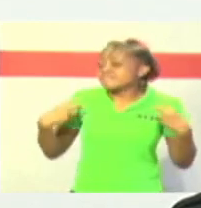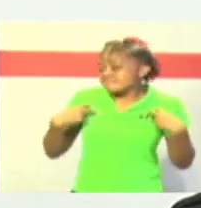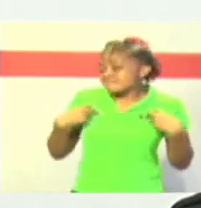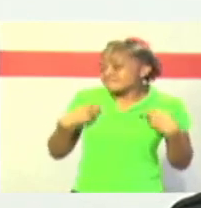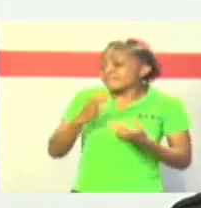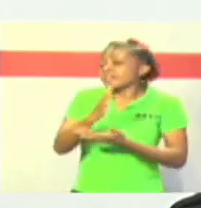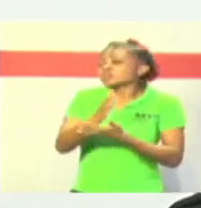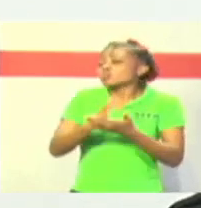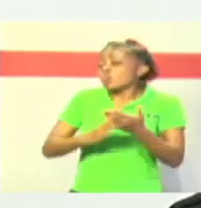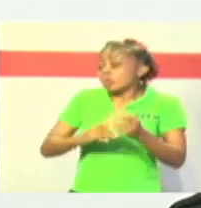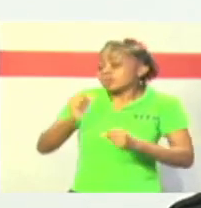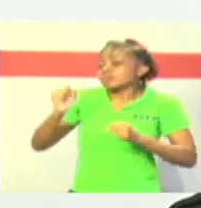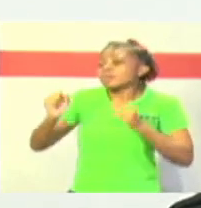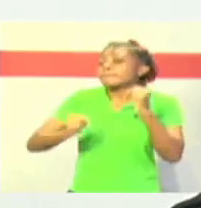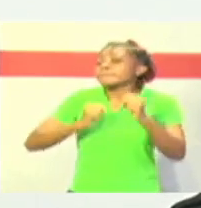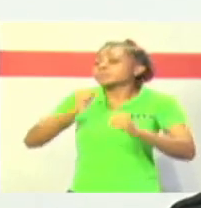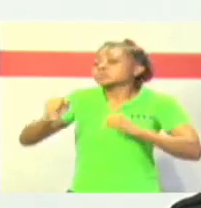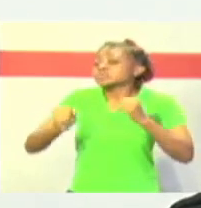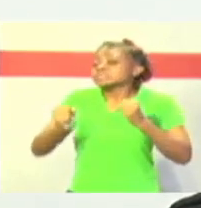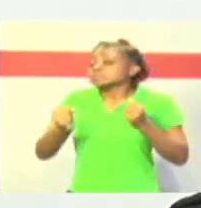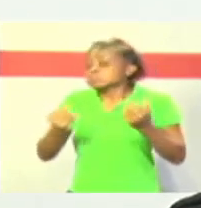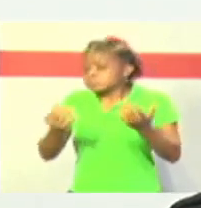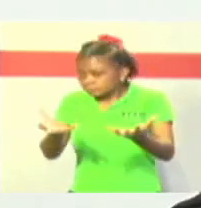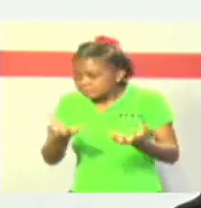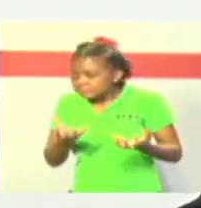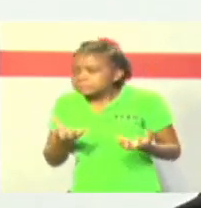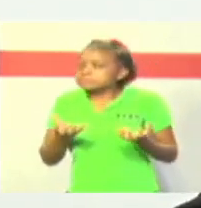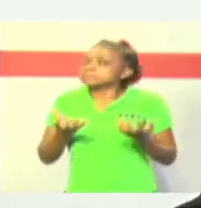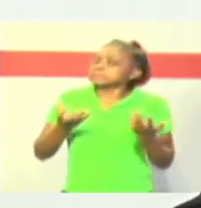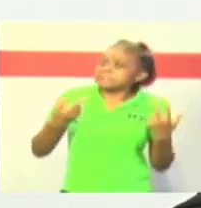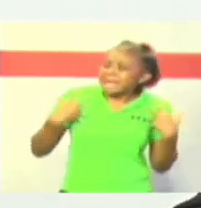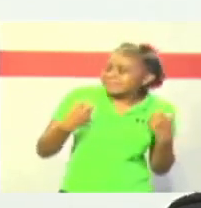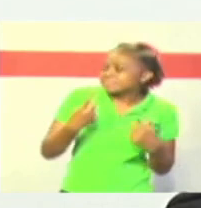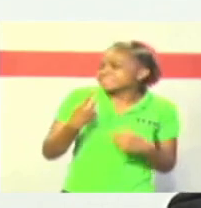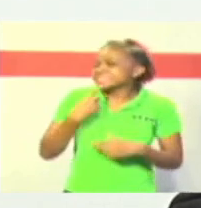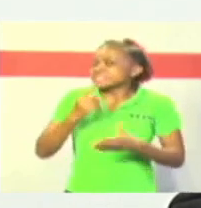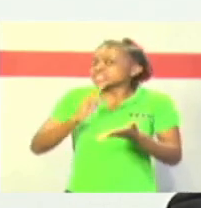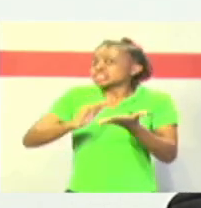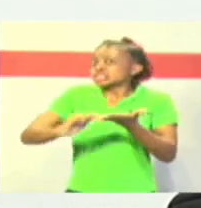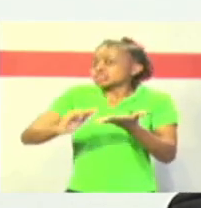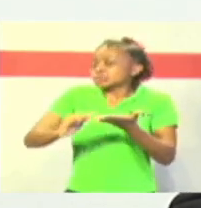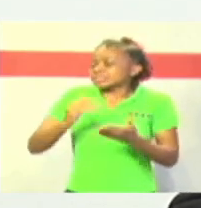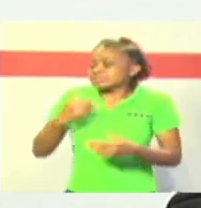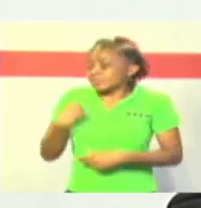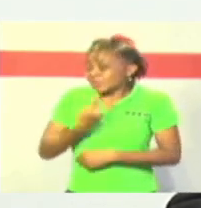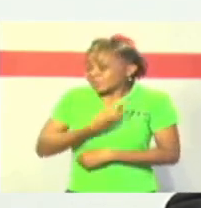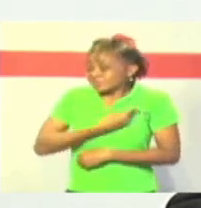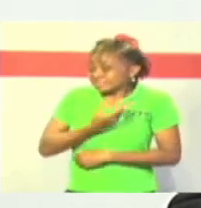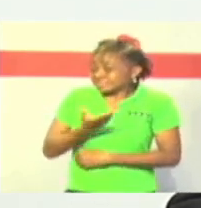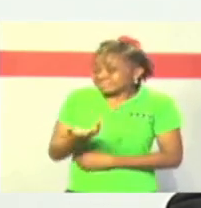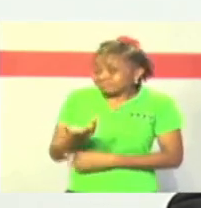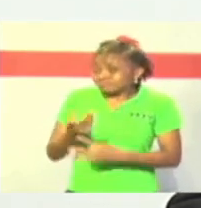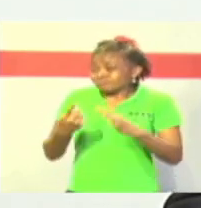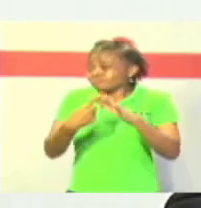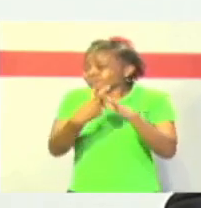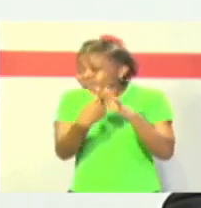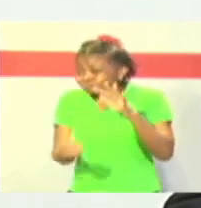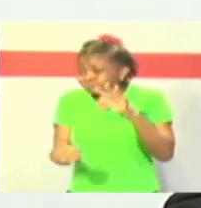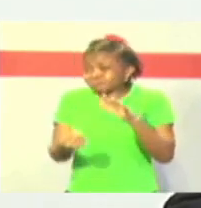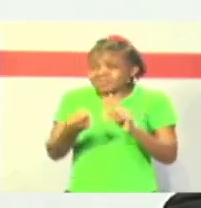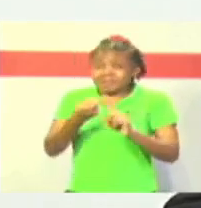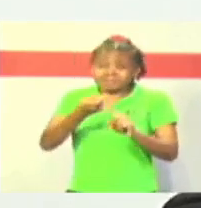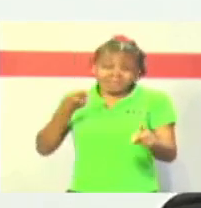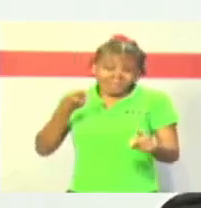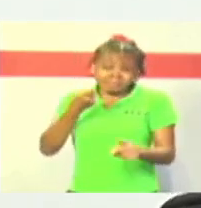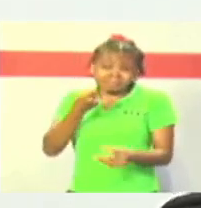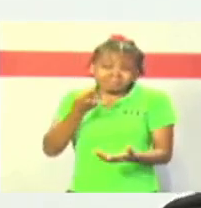activities, and that is under his remit, of course, to give that exemption or not, based on some guidance as it